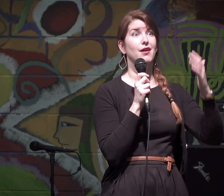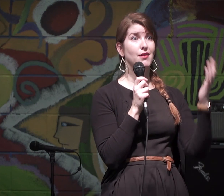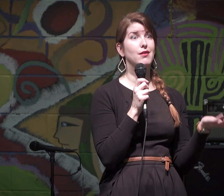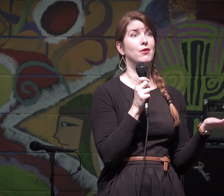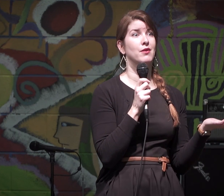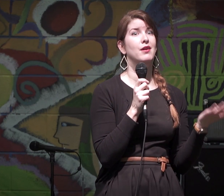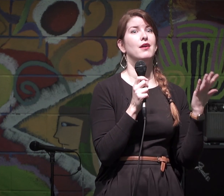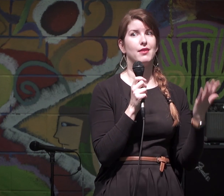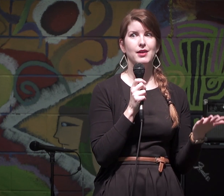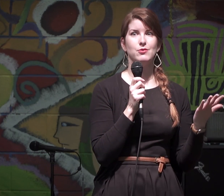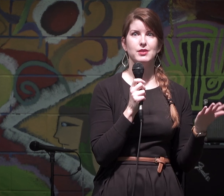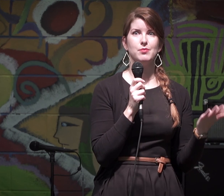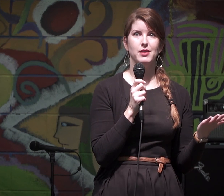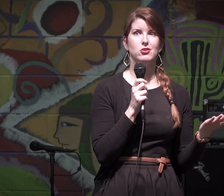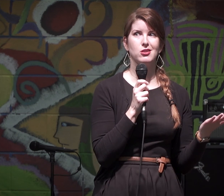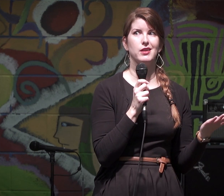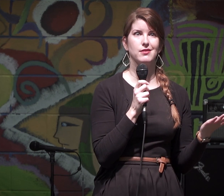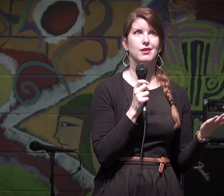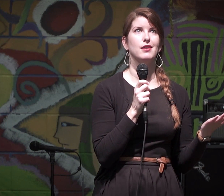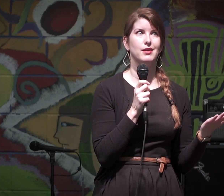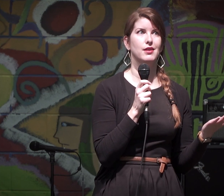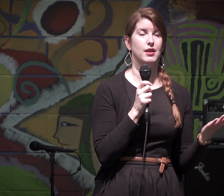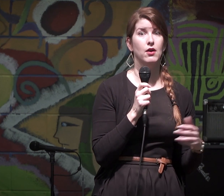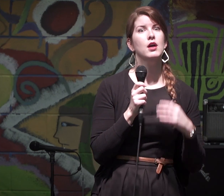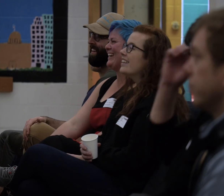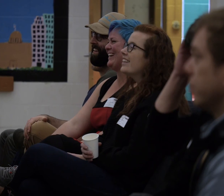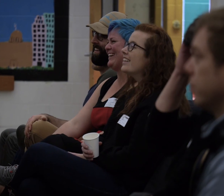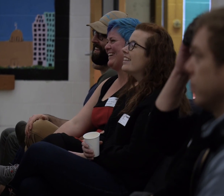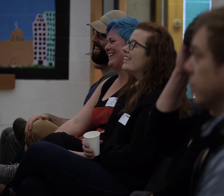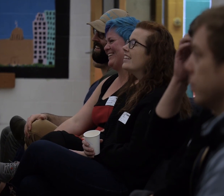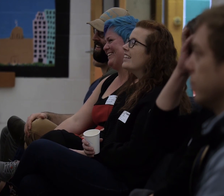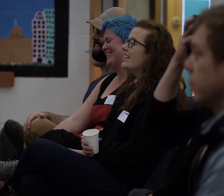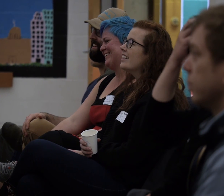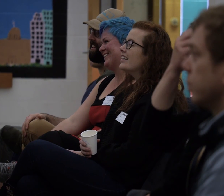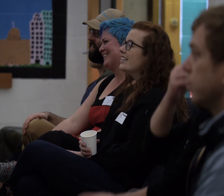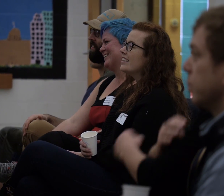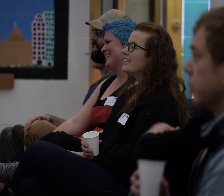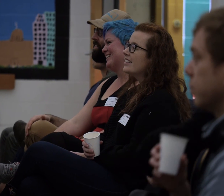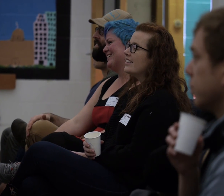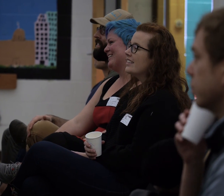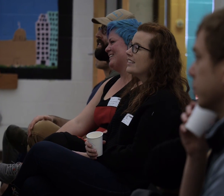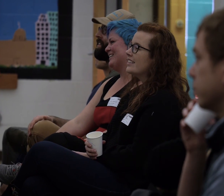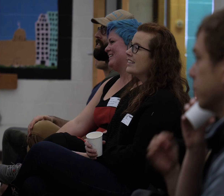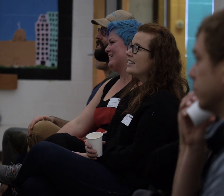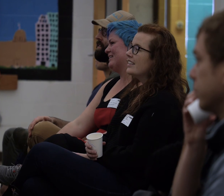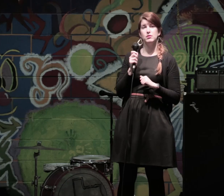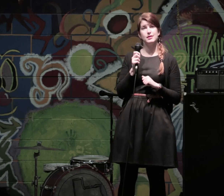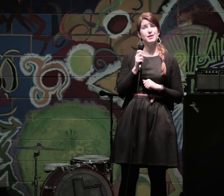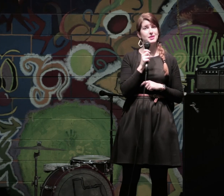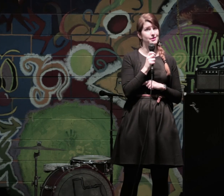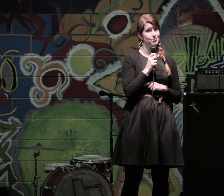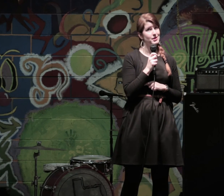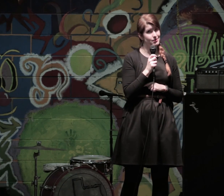I'm like, oh, that's what space junk is. I get it now. Really funny thing. And so because of that,